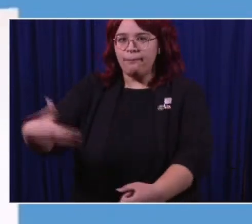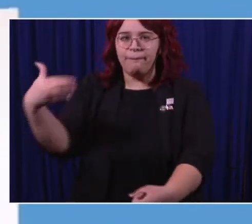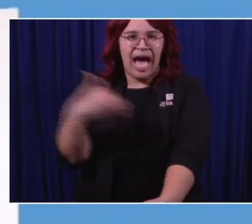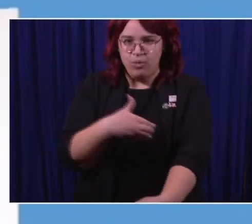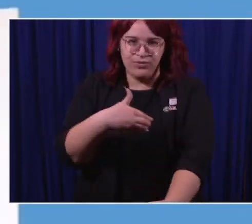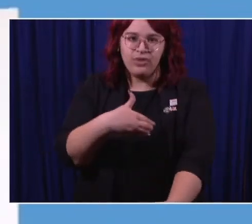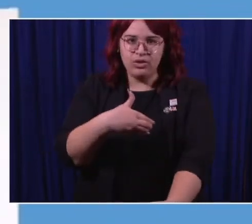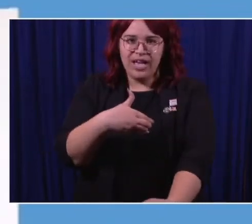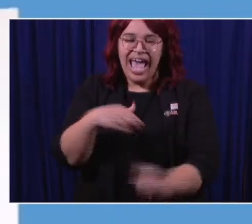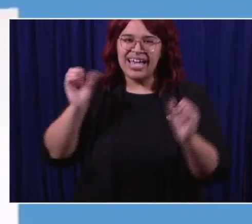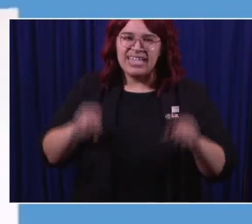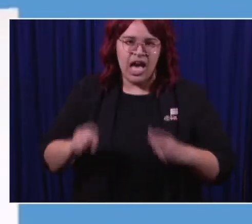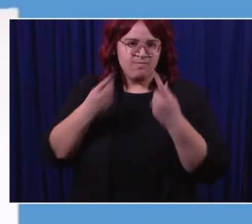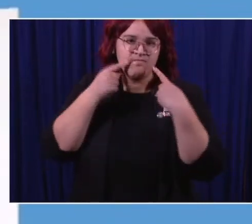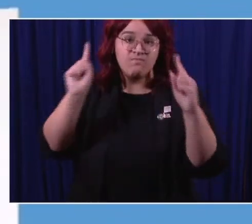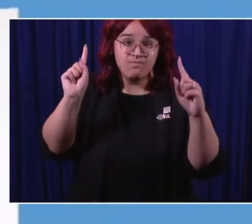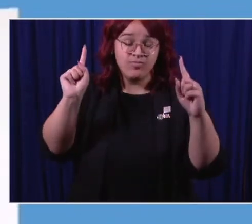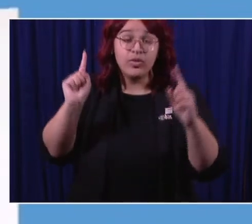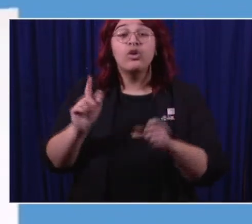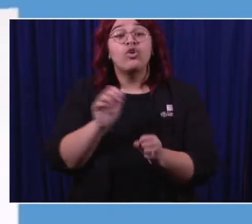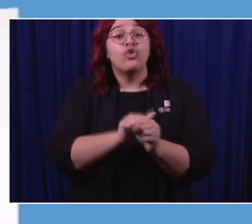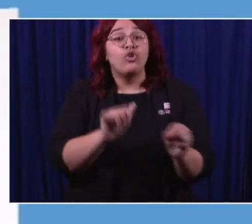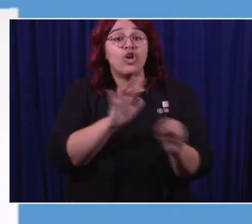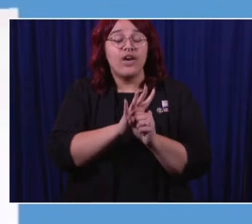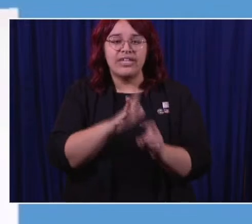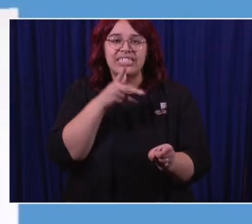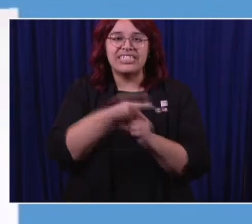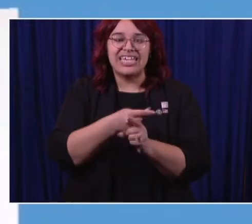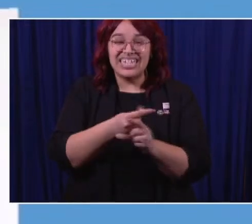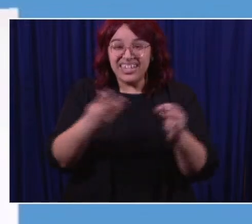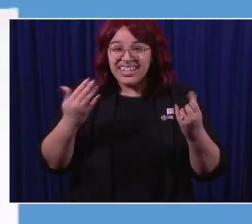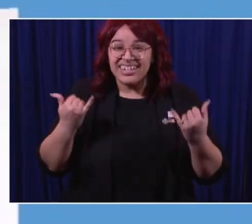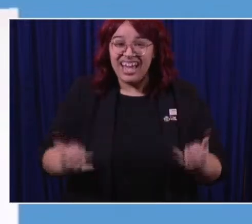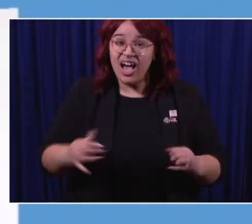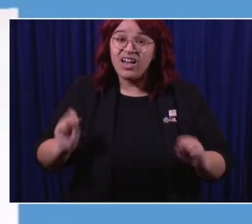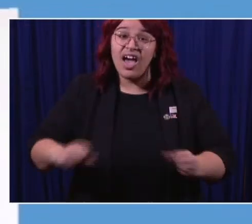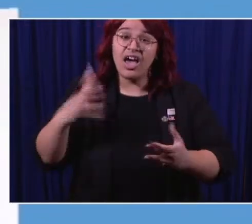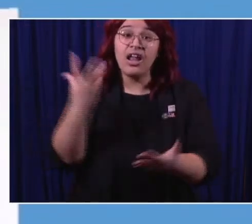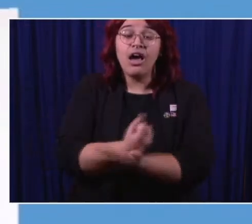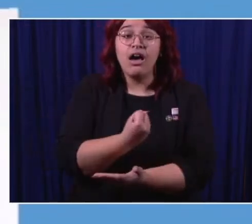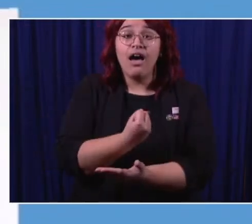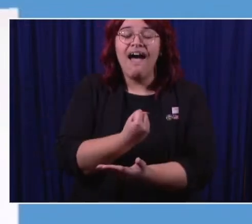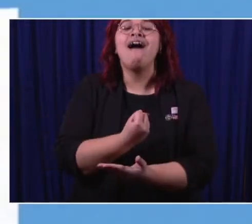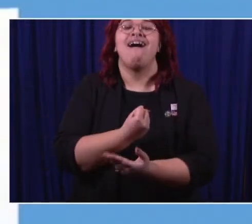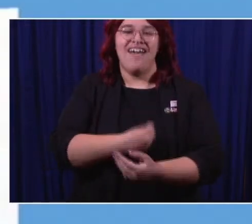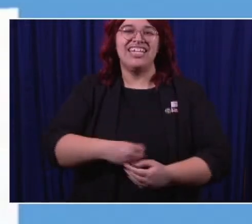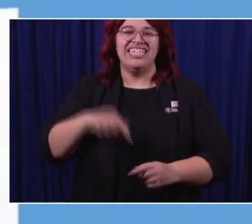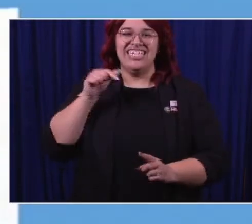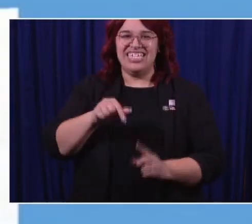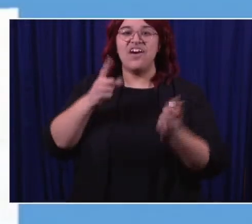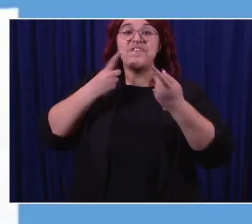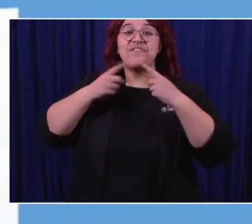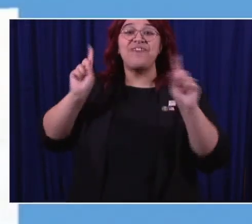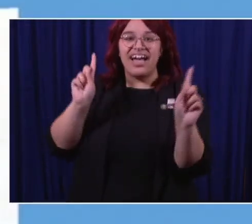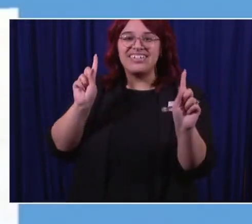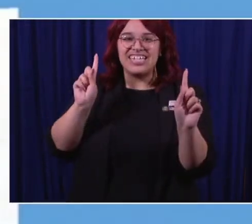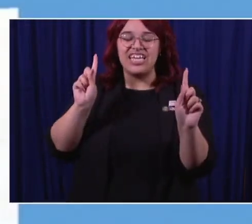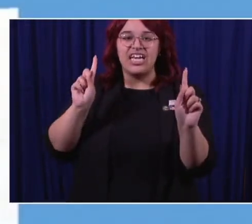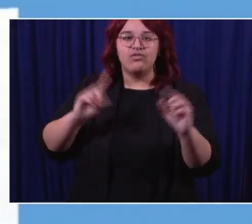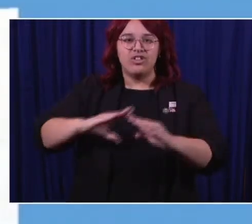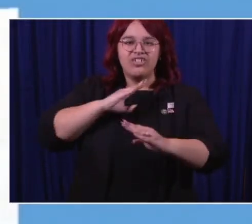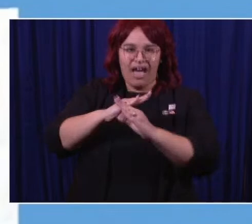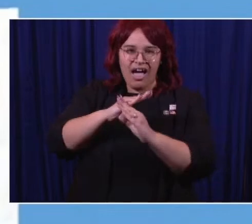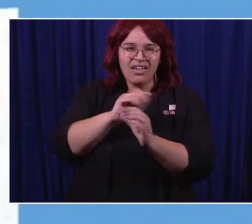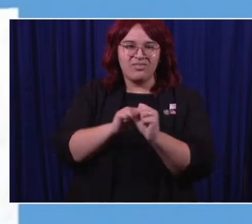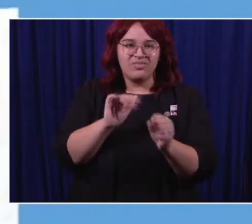now available and is an effective weapon to fight this virus. This vaccine provides